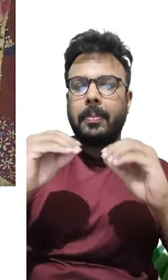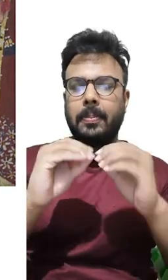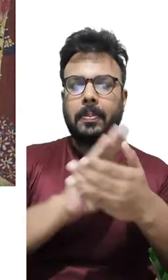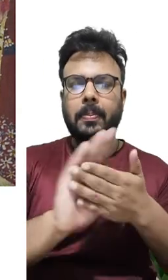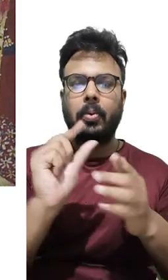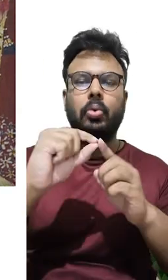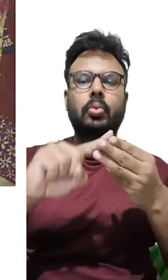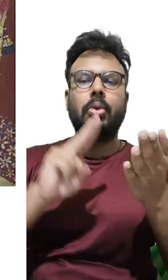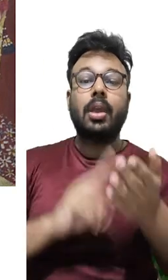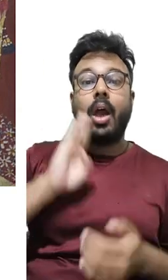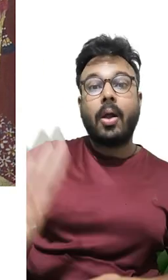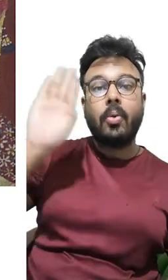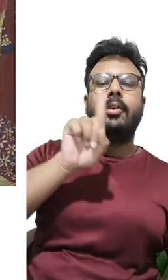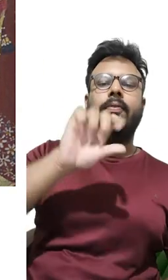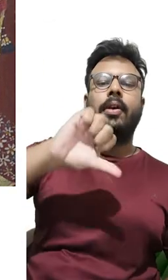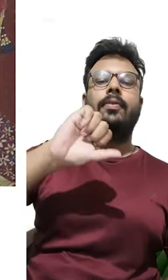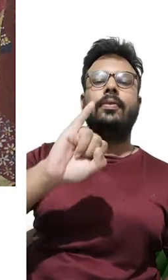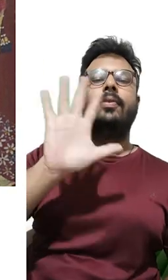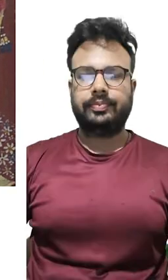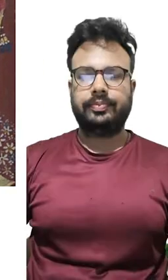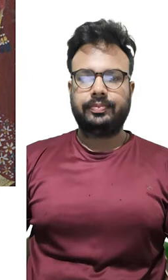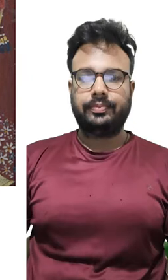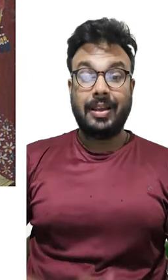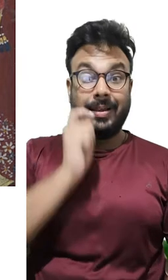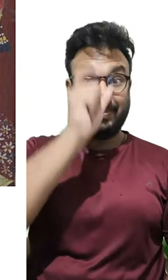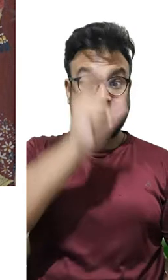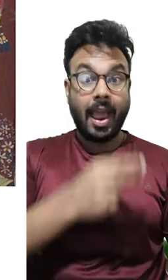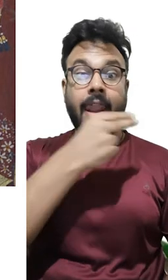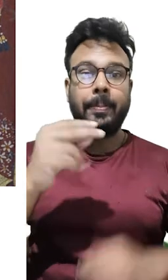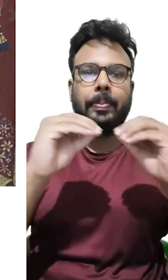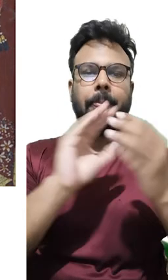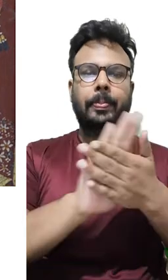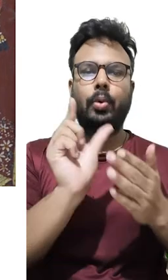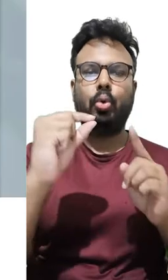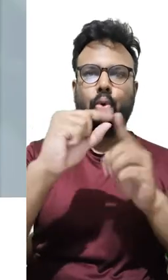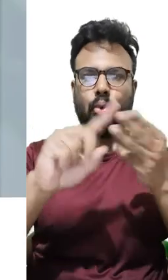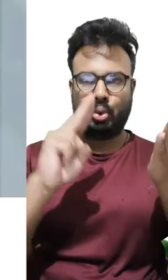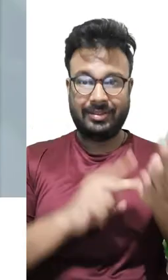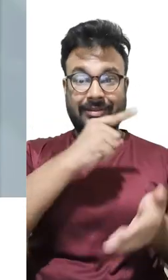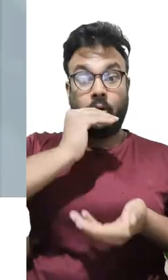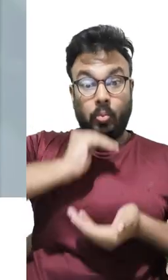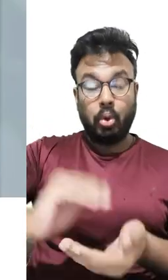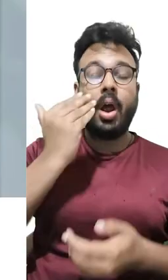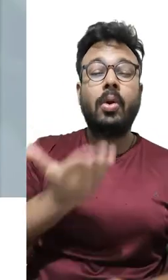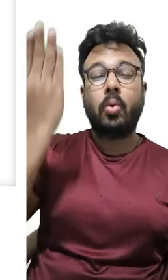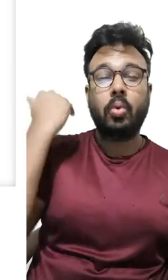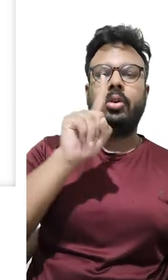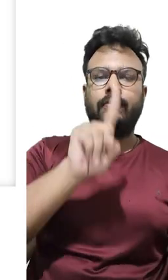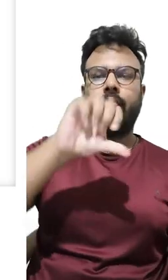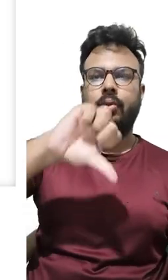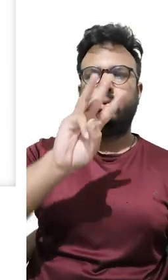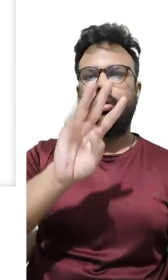in this painting in the jewelry worn by Devi and the other gods. On this side, have Devi,